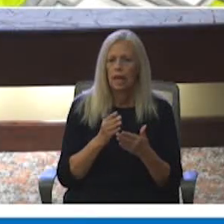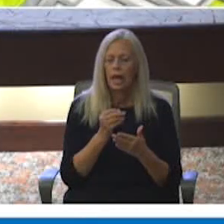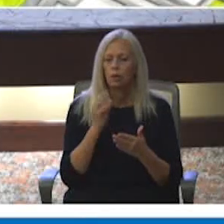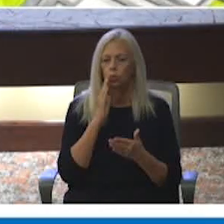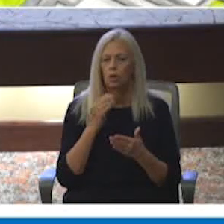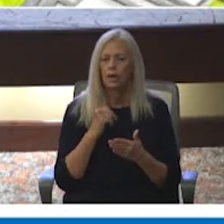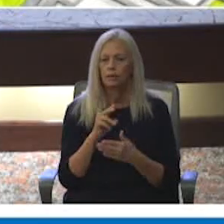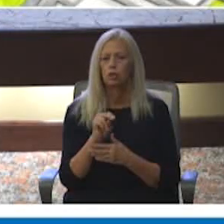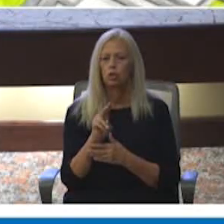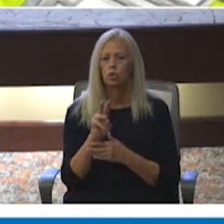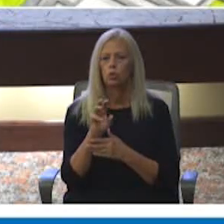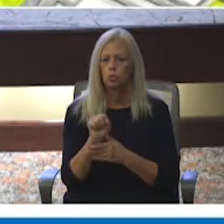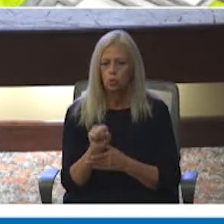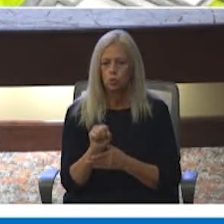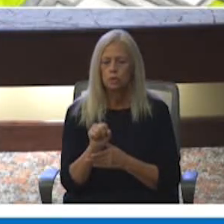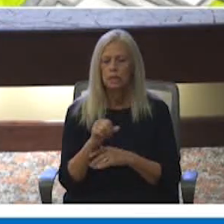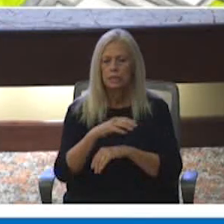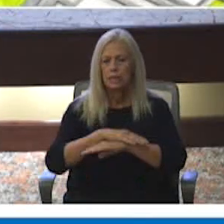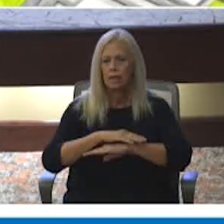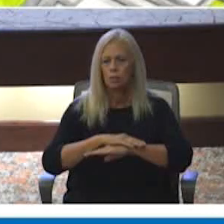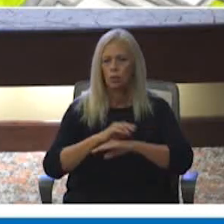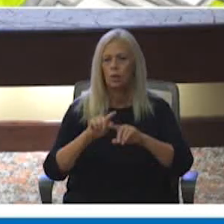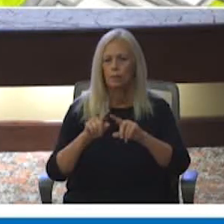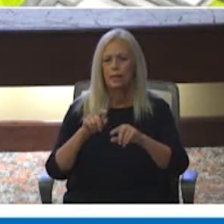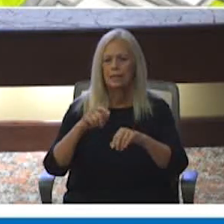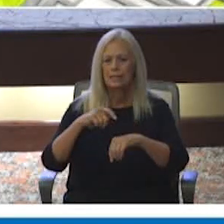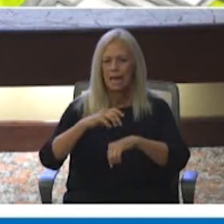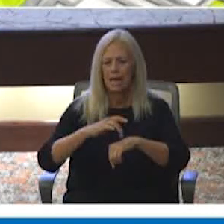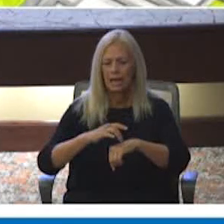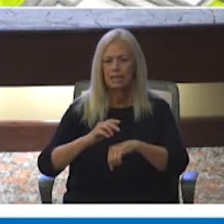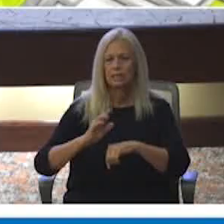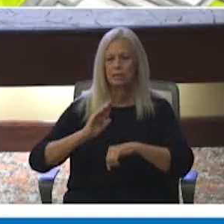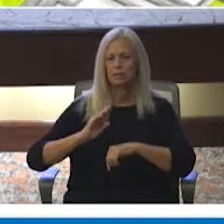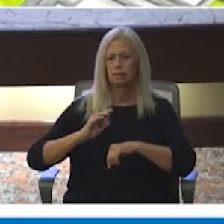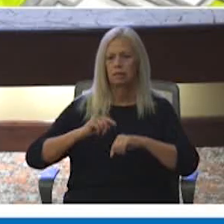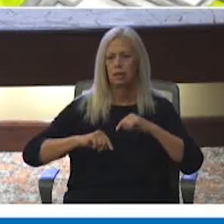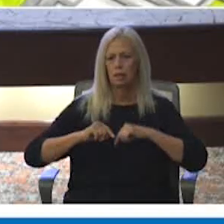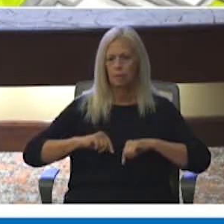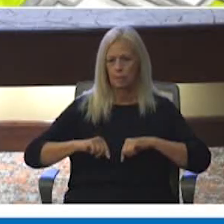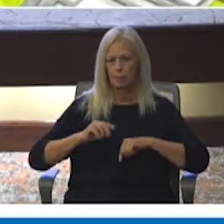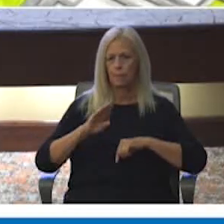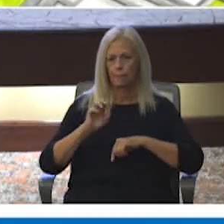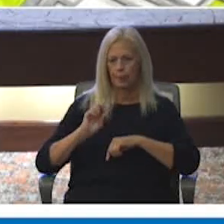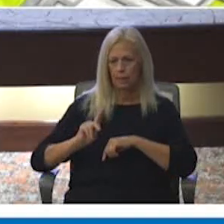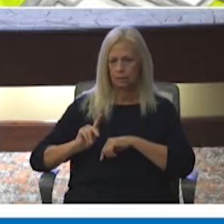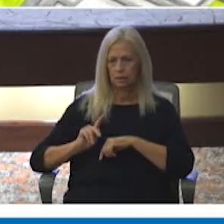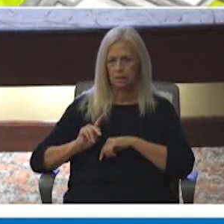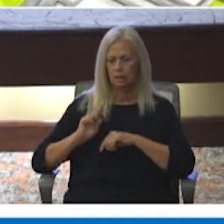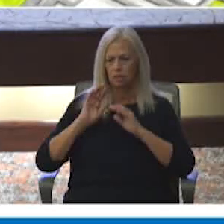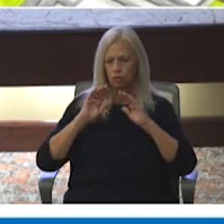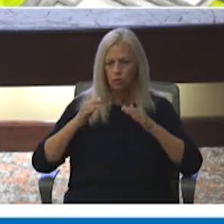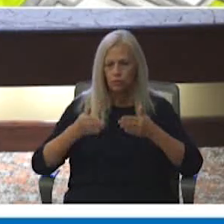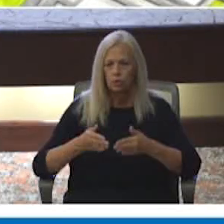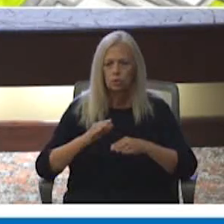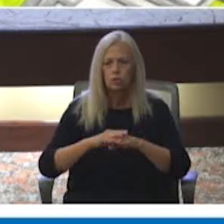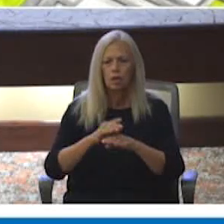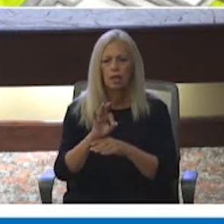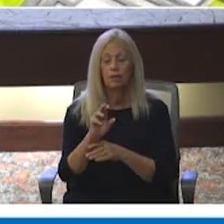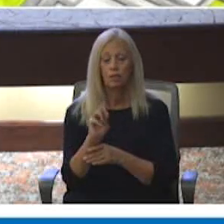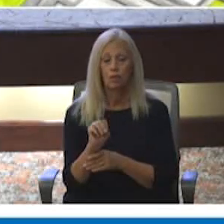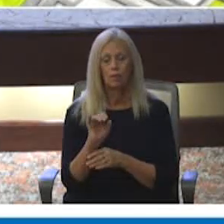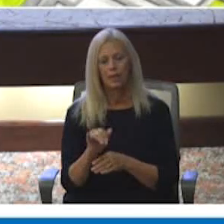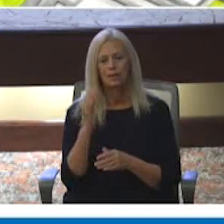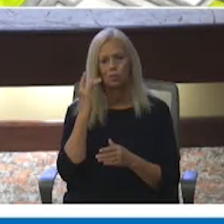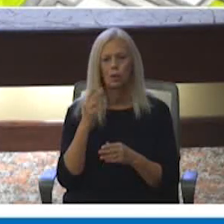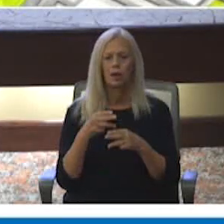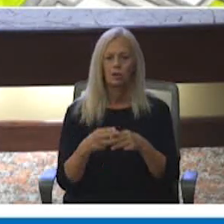in this document, but it's at the back. And the key emphasis here is on the design piece and focusing on the form. And that's why it's called form-based